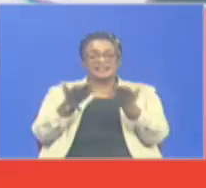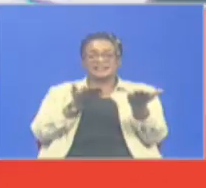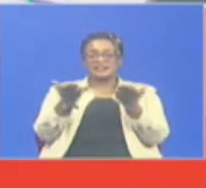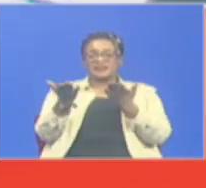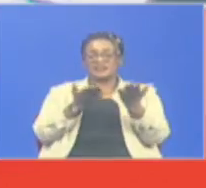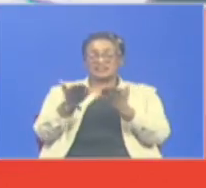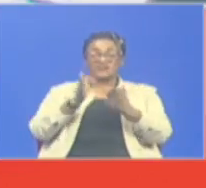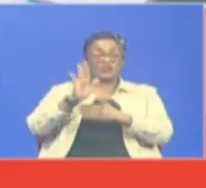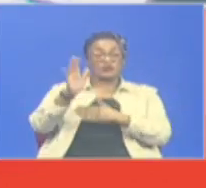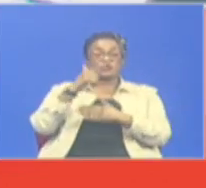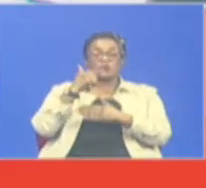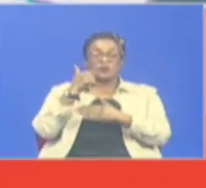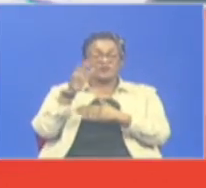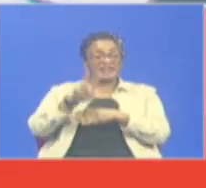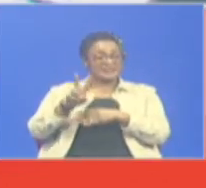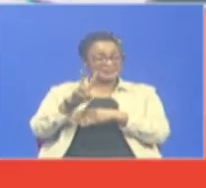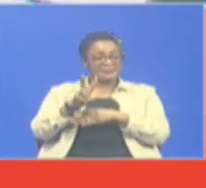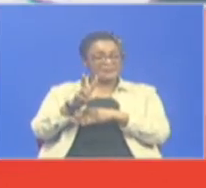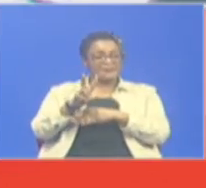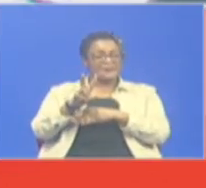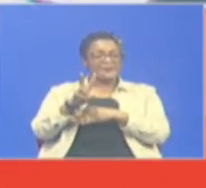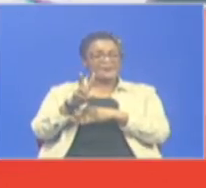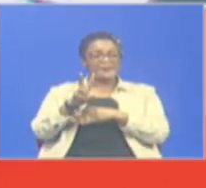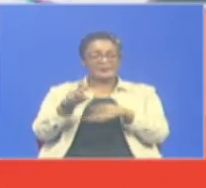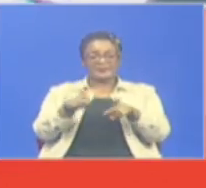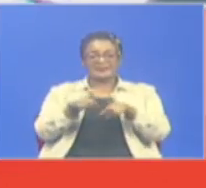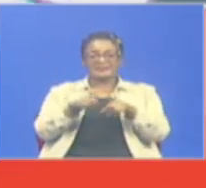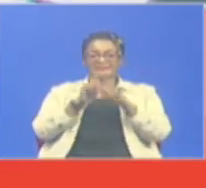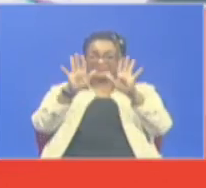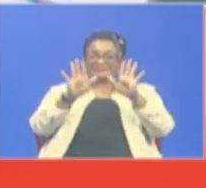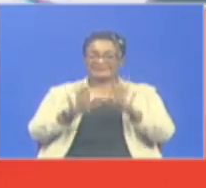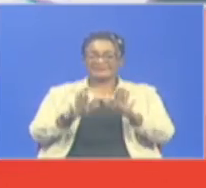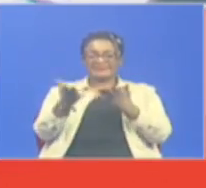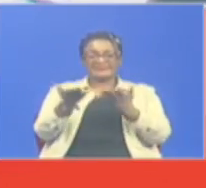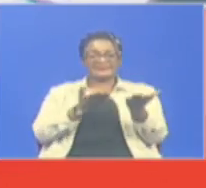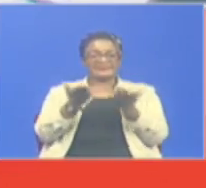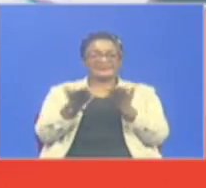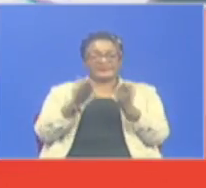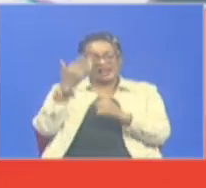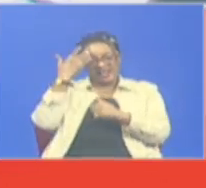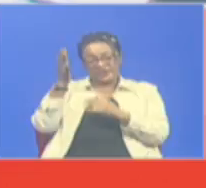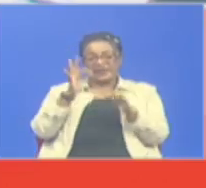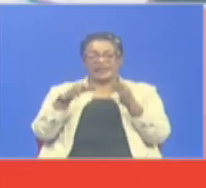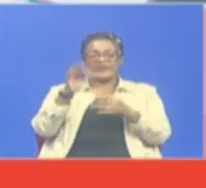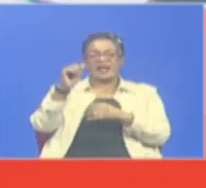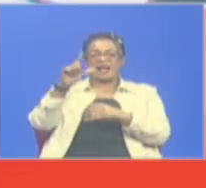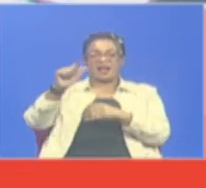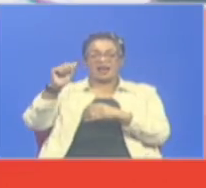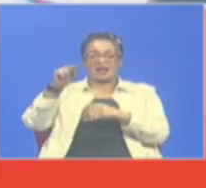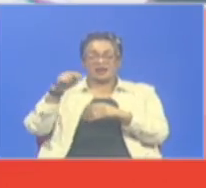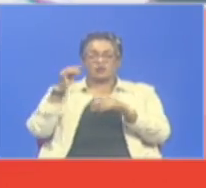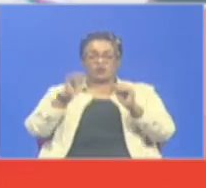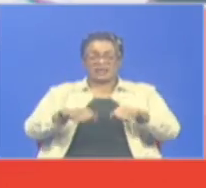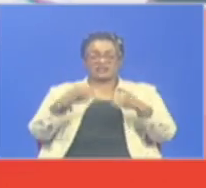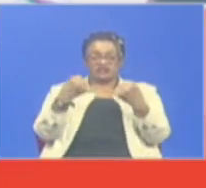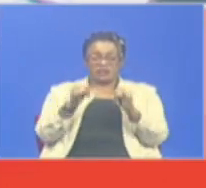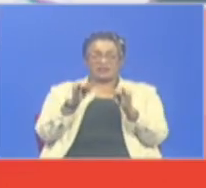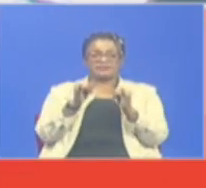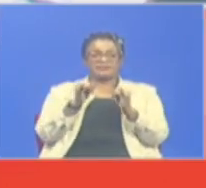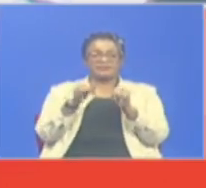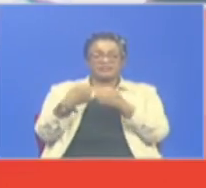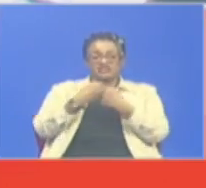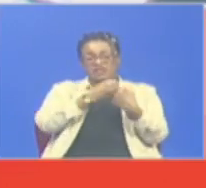of gender-based violence as essential services. I don't know if, Alan, you can actually weigh in on this as well, and maybe just challenge